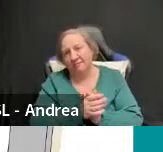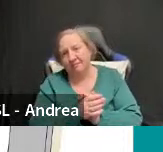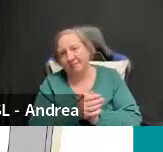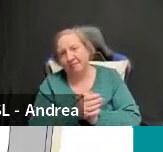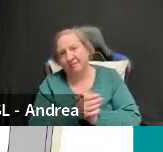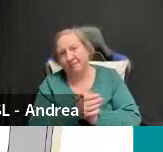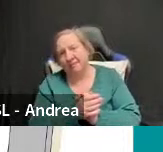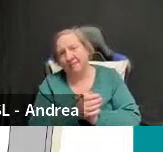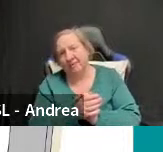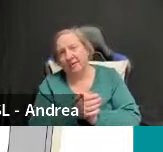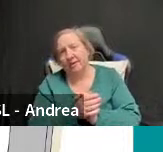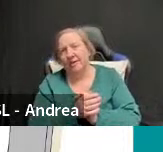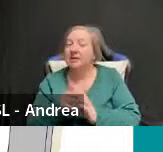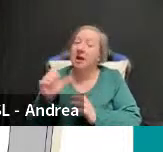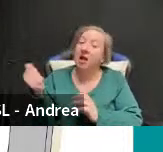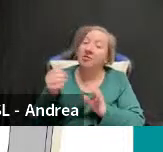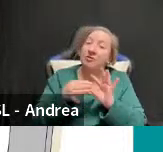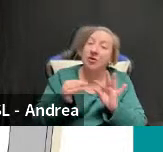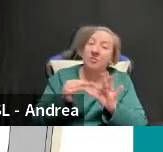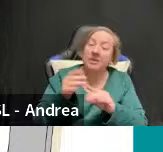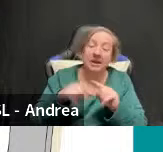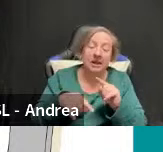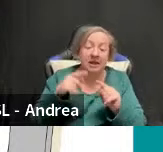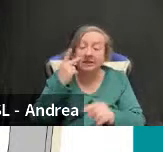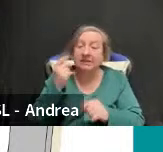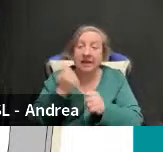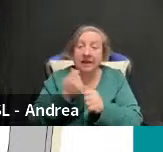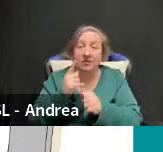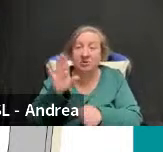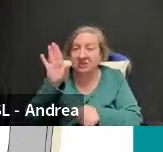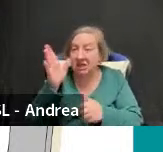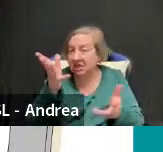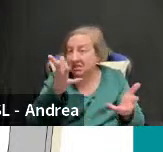Thank you. Was there another comment? I can't see everybody's hands, so.